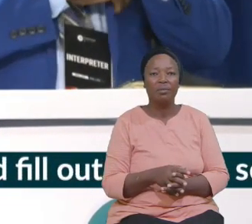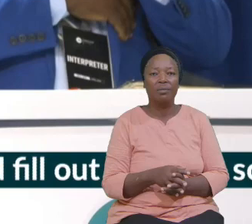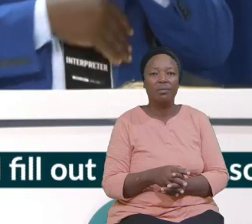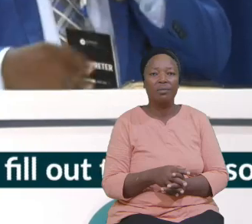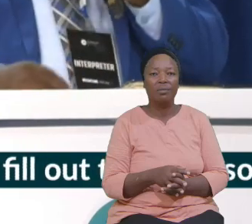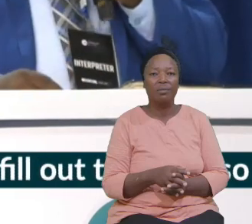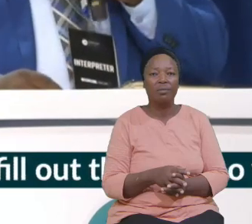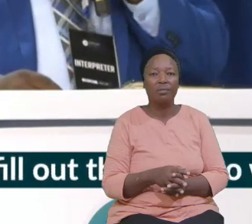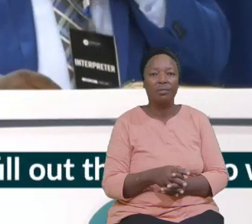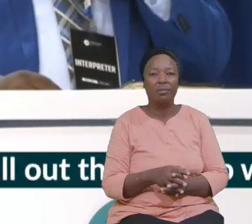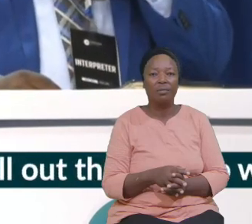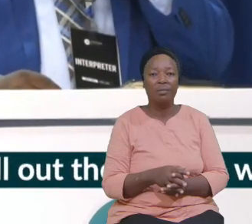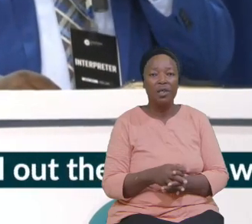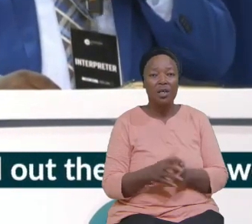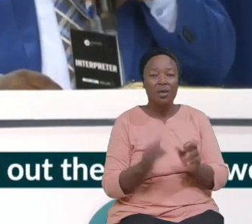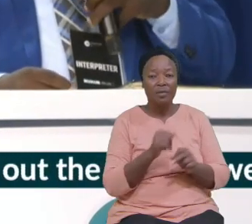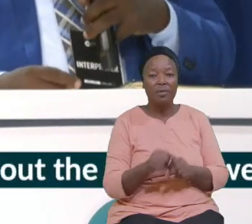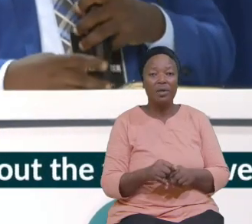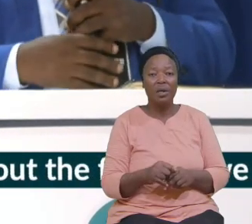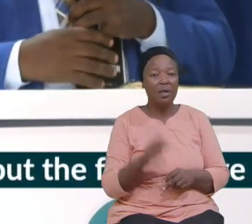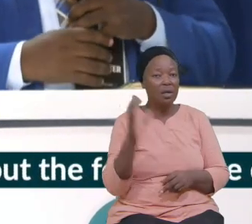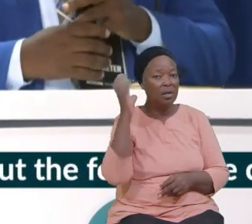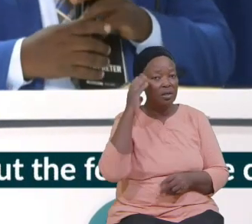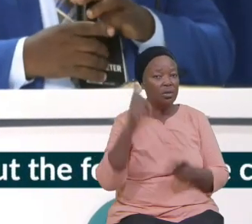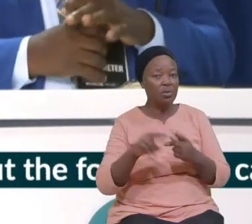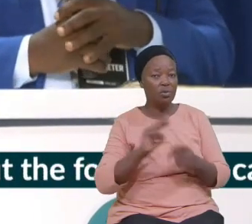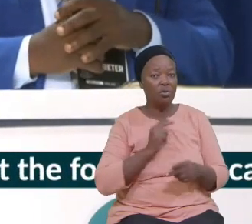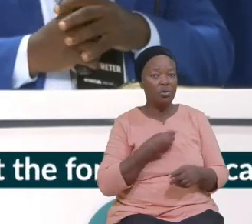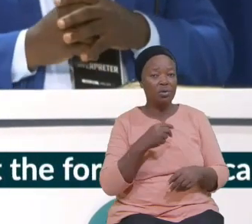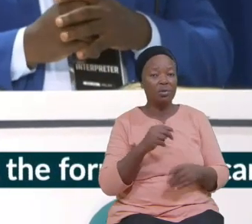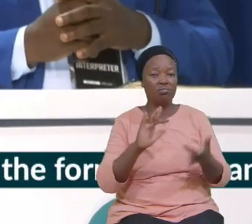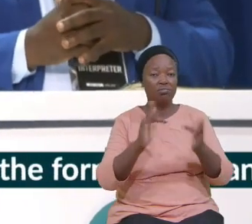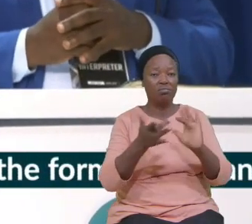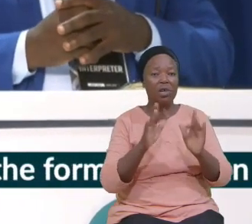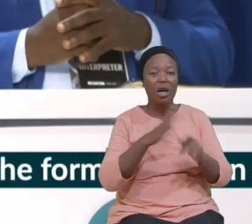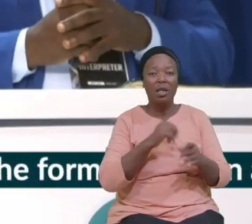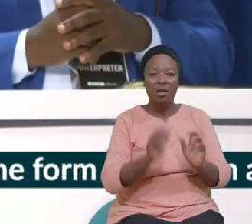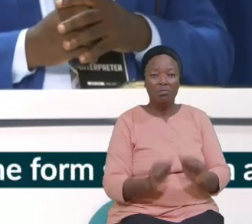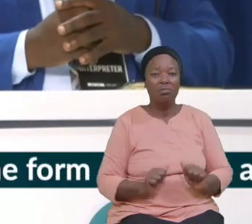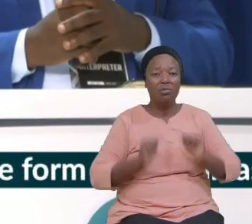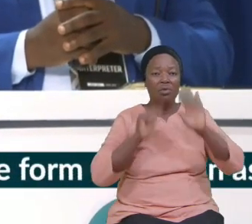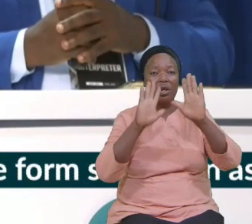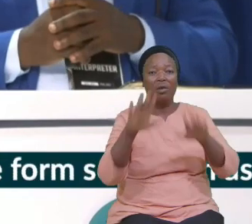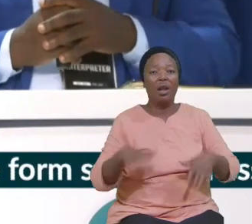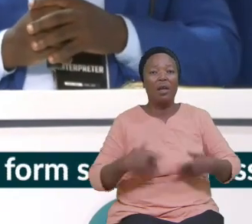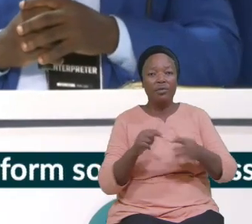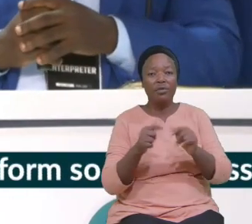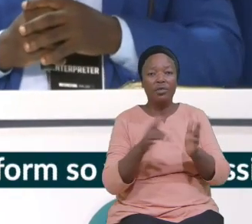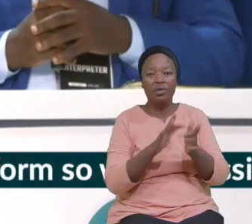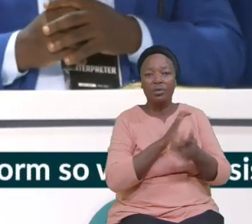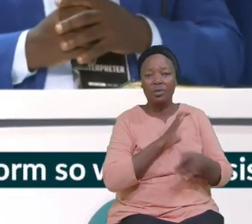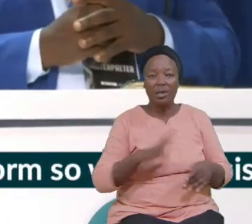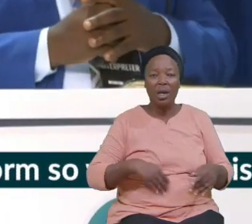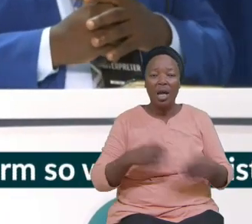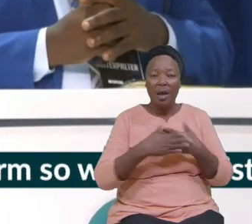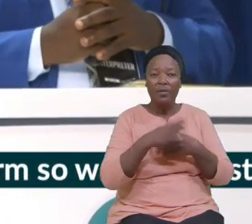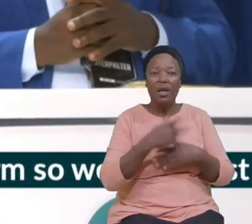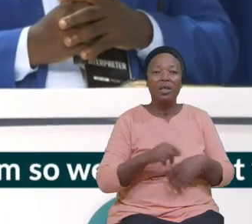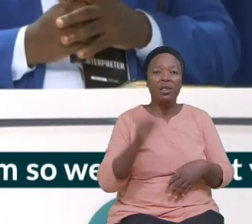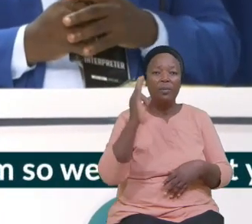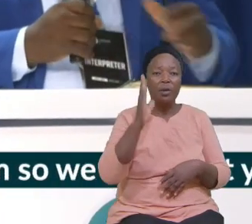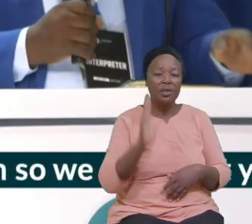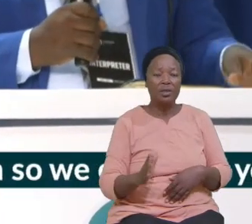If you are watching online and you gave your life to Christ after the pastor's message this